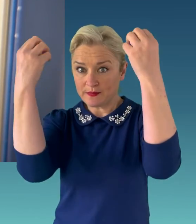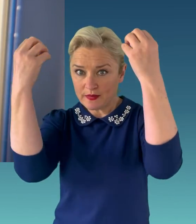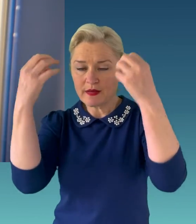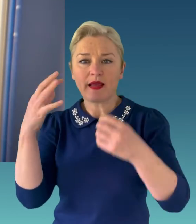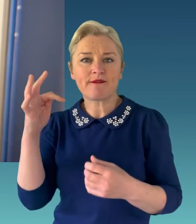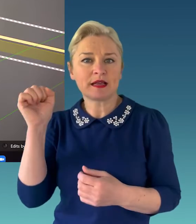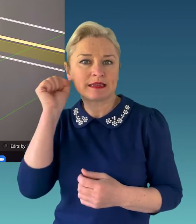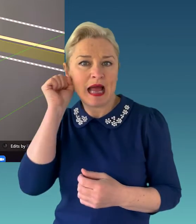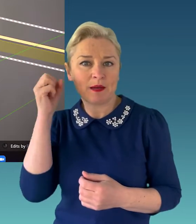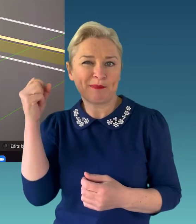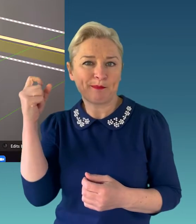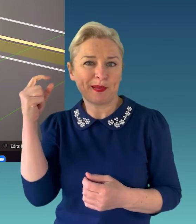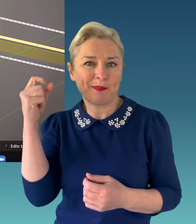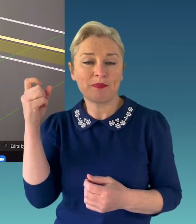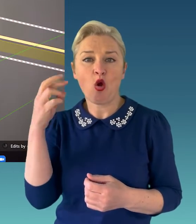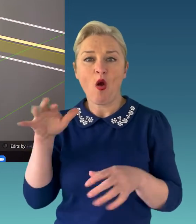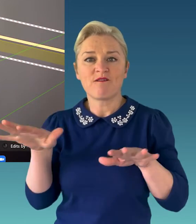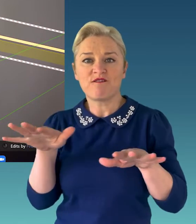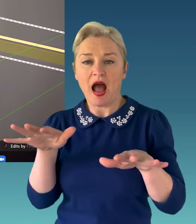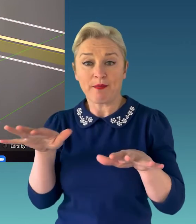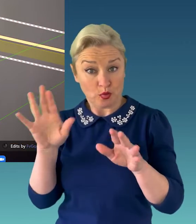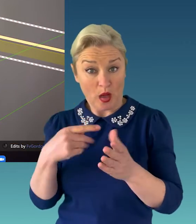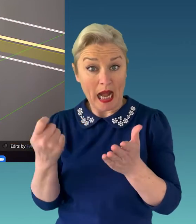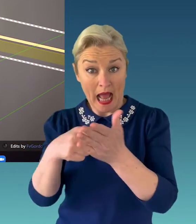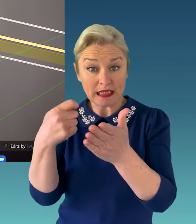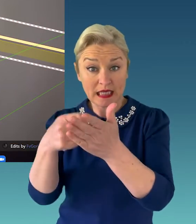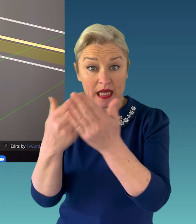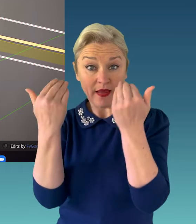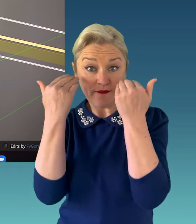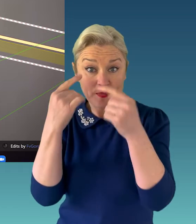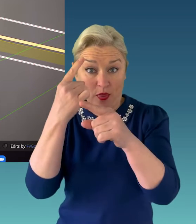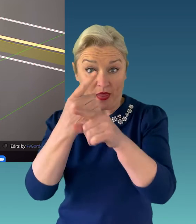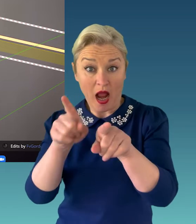or vibrations, you can add that information to the crossing too.